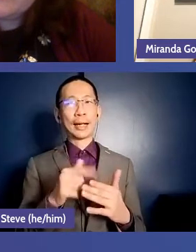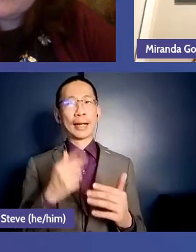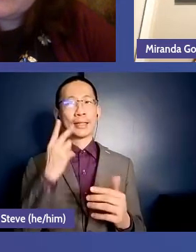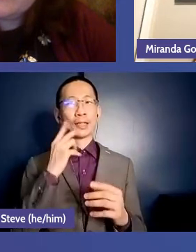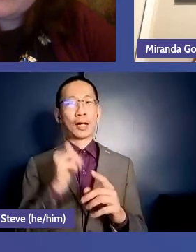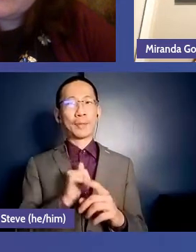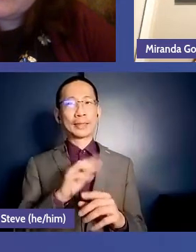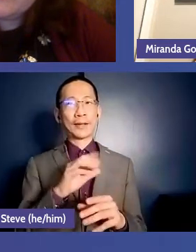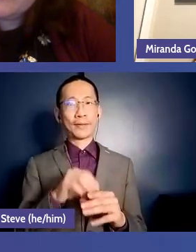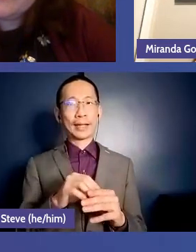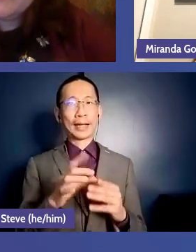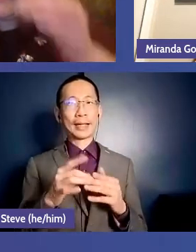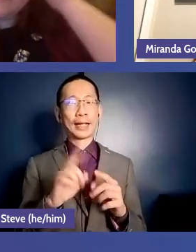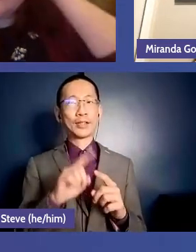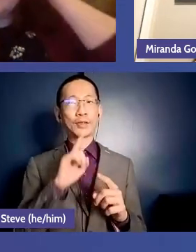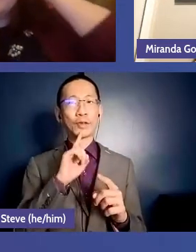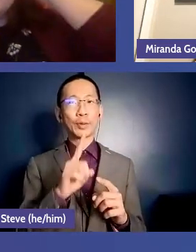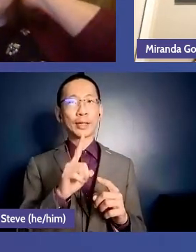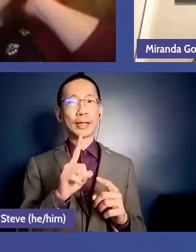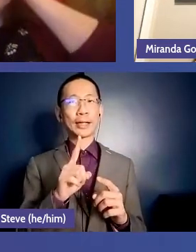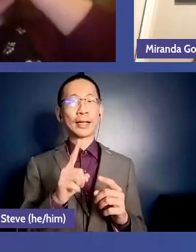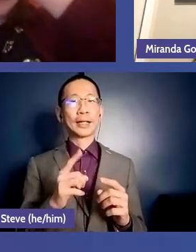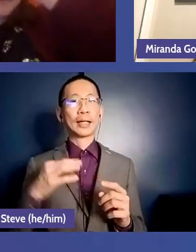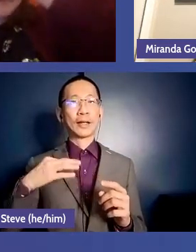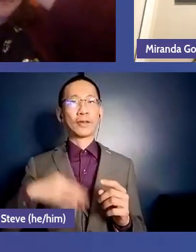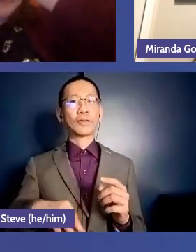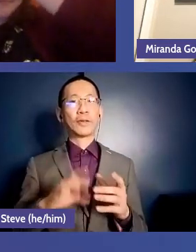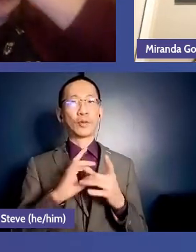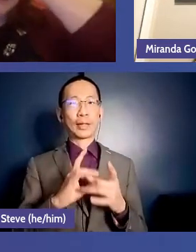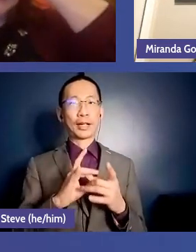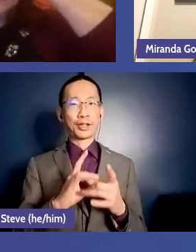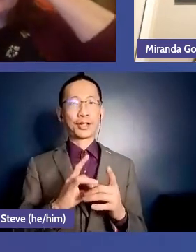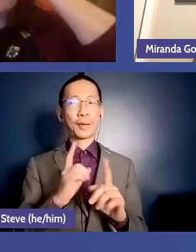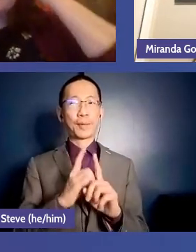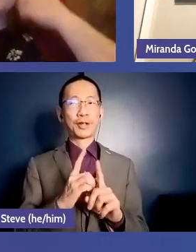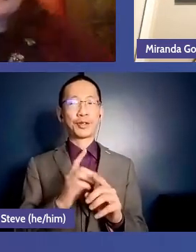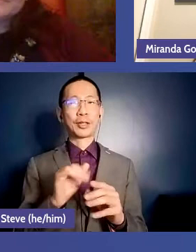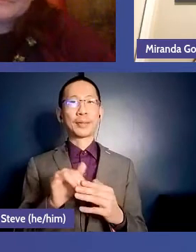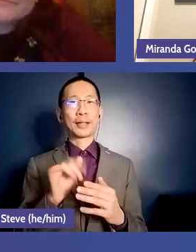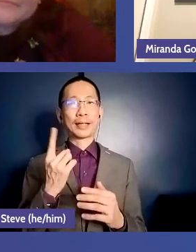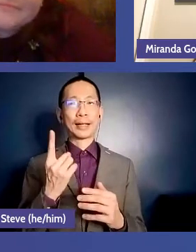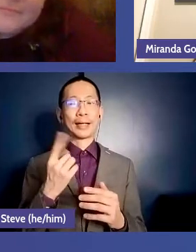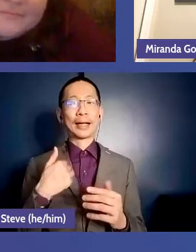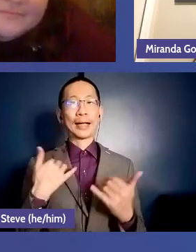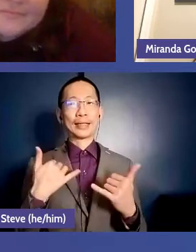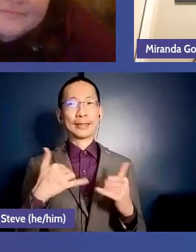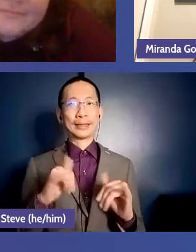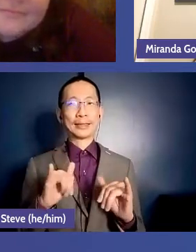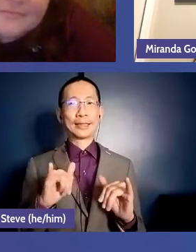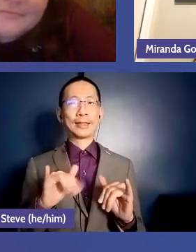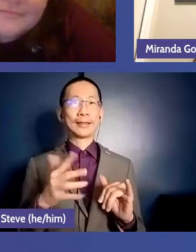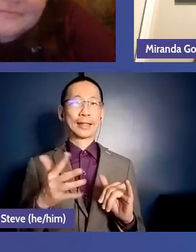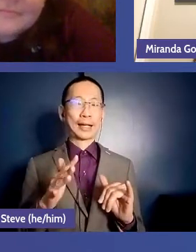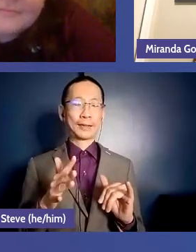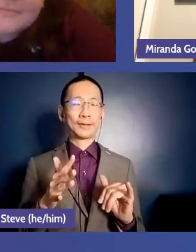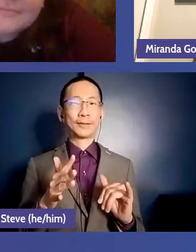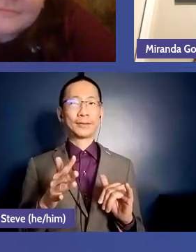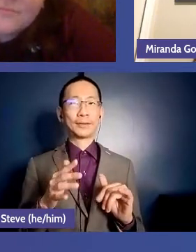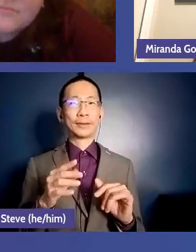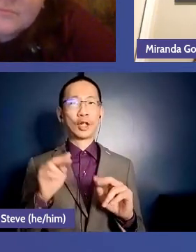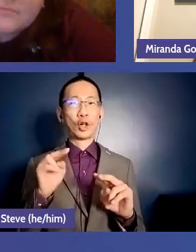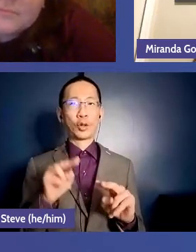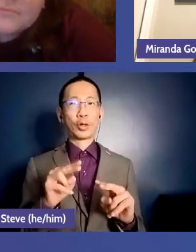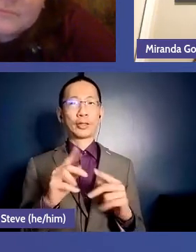in led to a really fruitful mentorship relationship, and one that I still kind of look